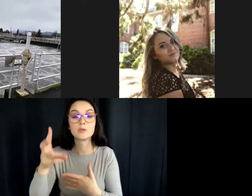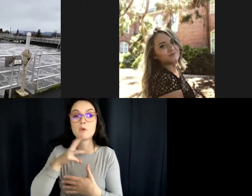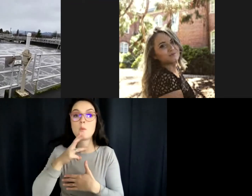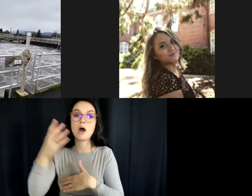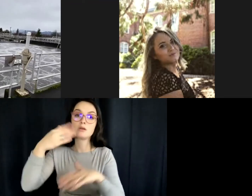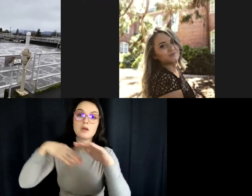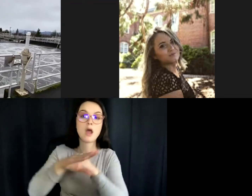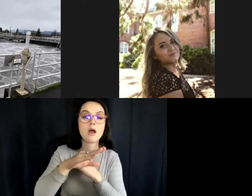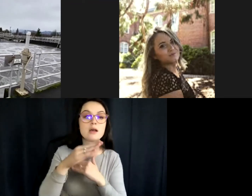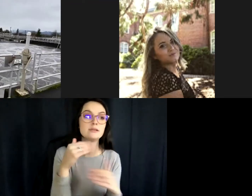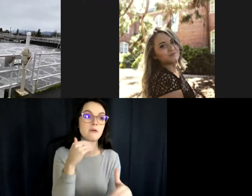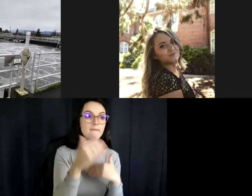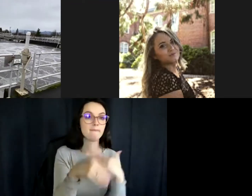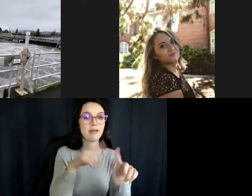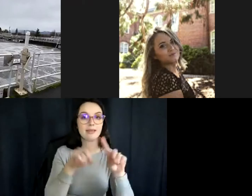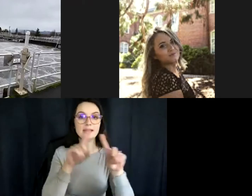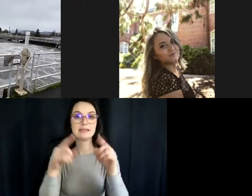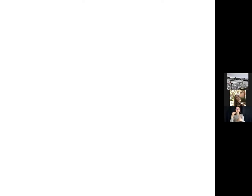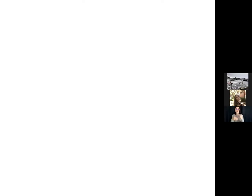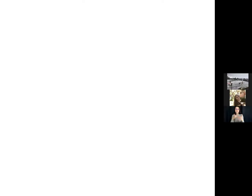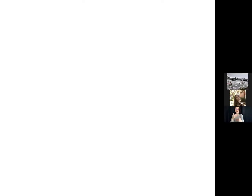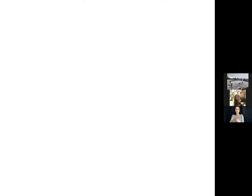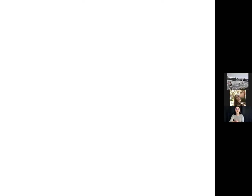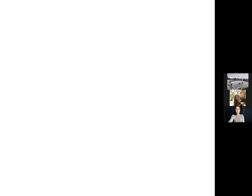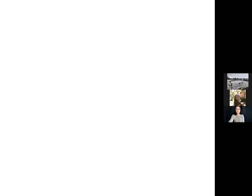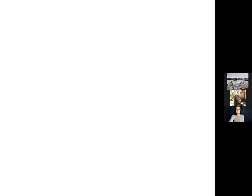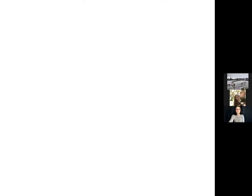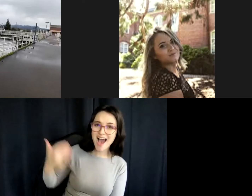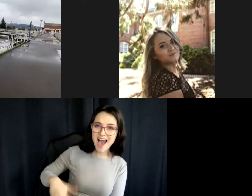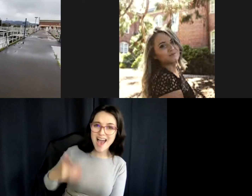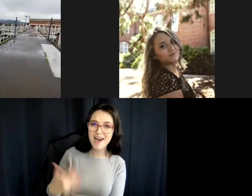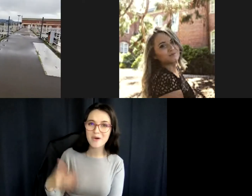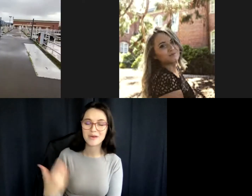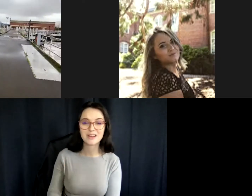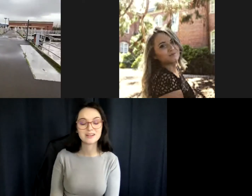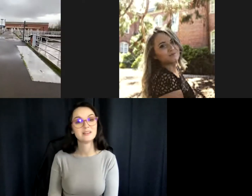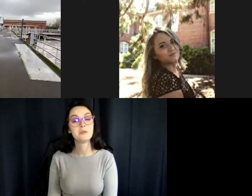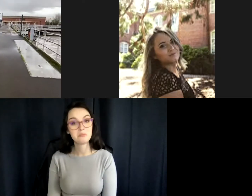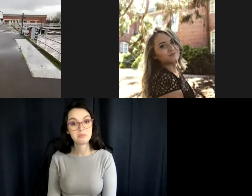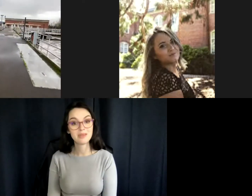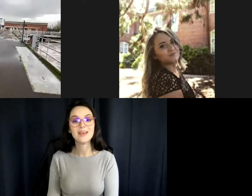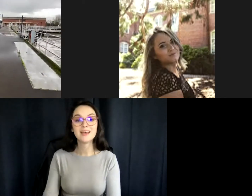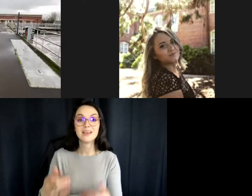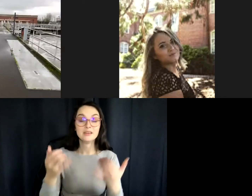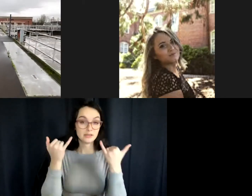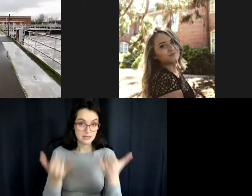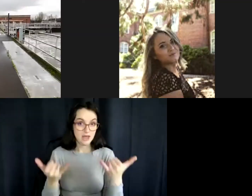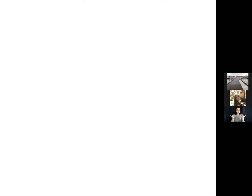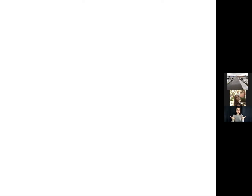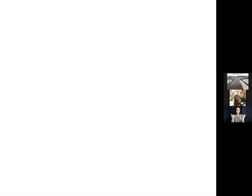is speeding up the natural process of cleaning water. Okay. If you think about